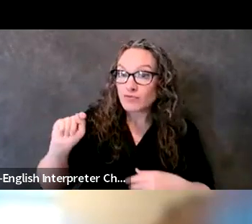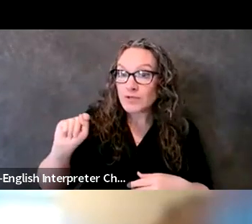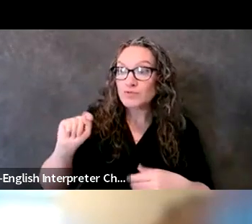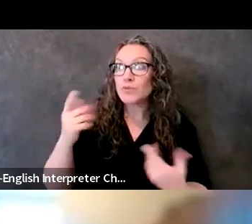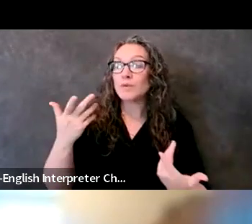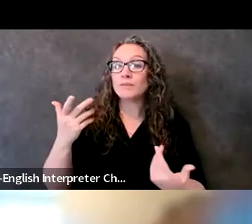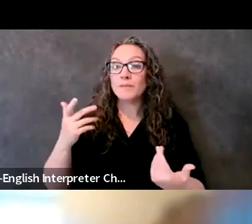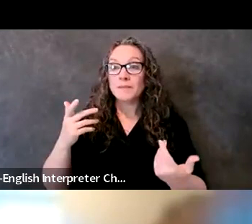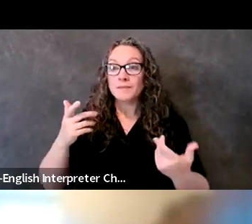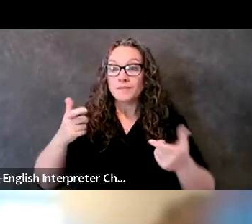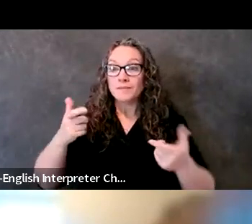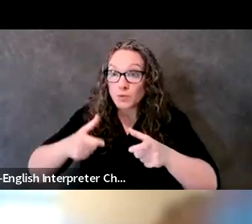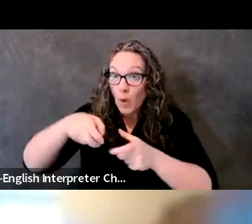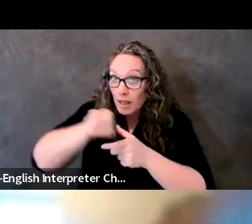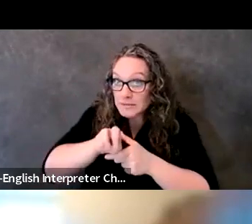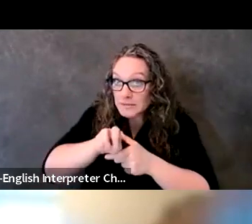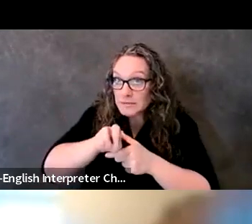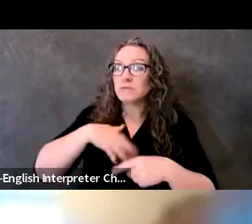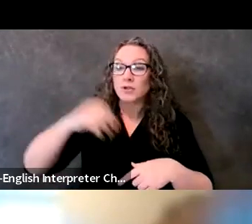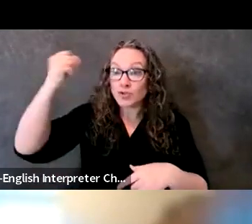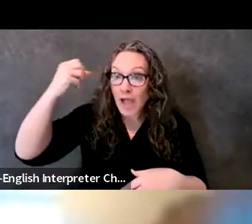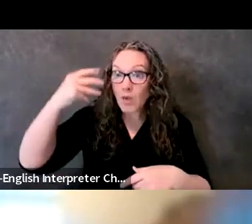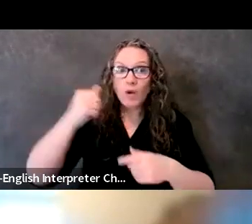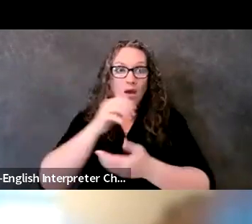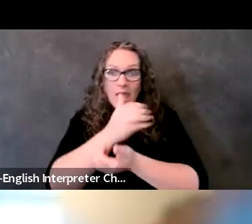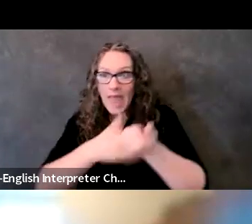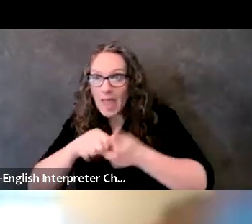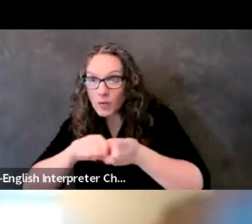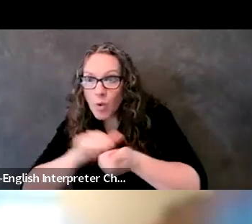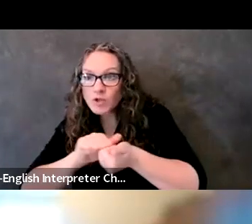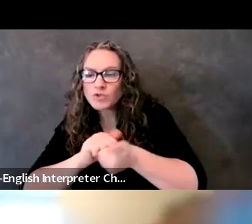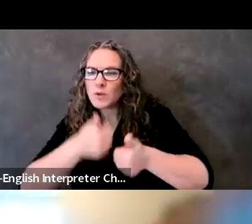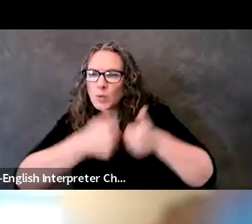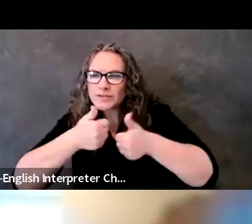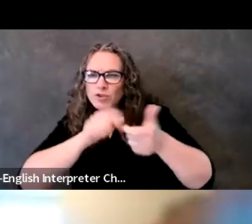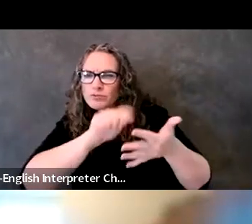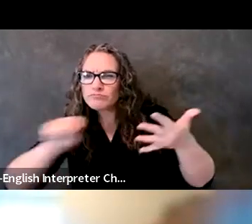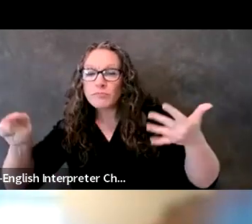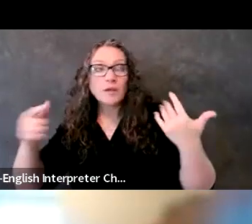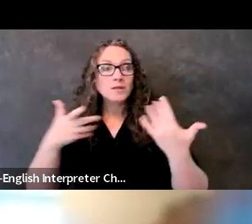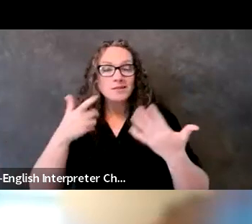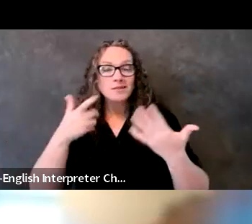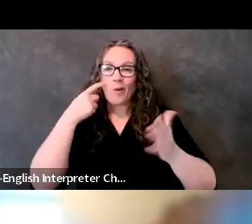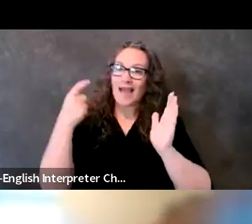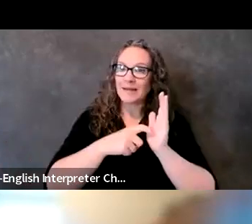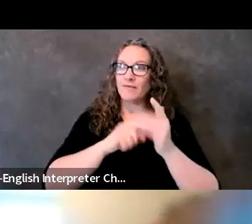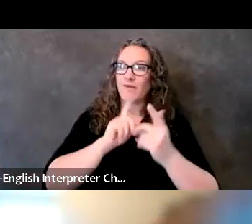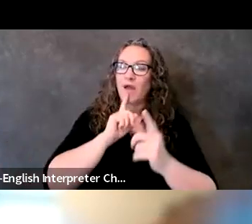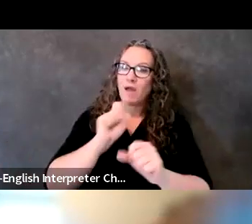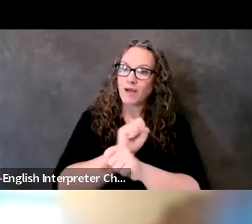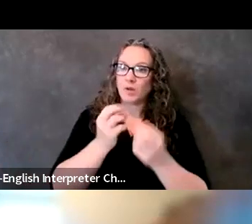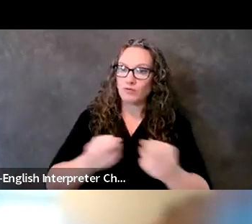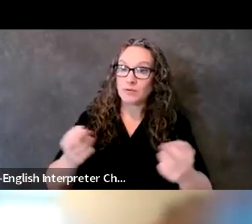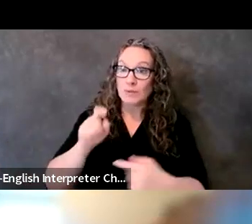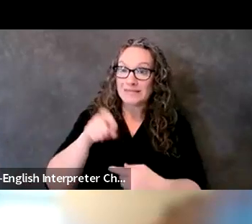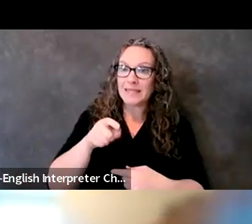toilet, hand washer, you're able to know exactly what it is. So being able to identify what the actual resource need is versus identifying